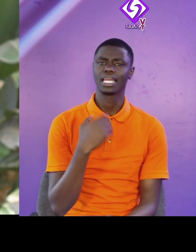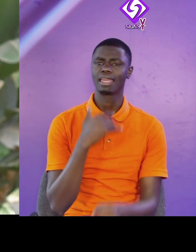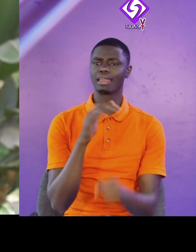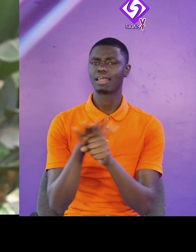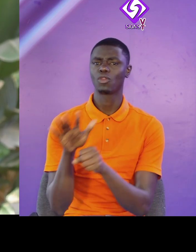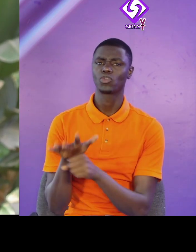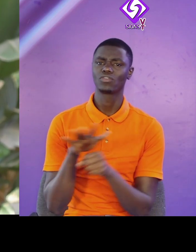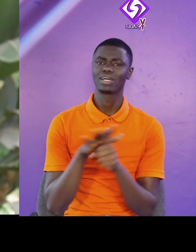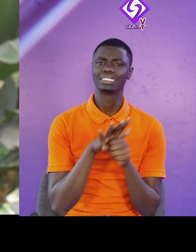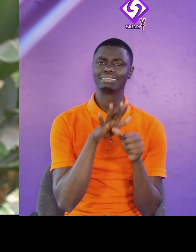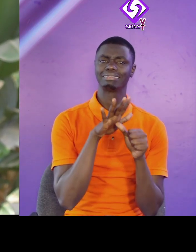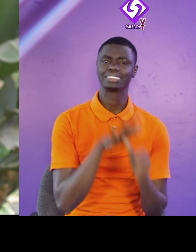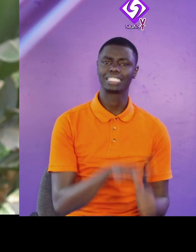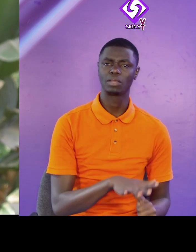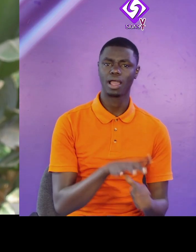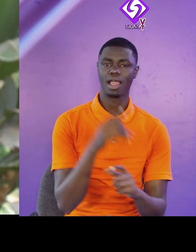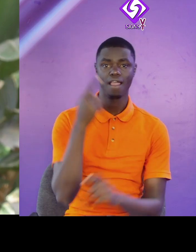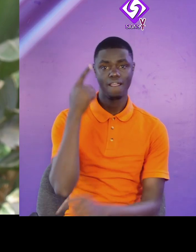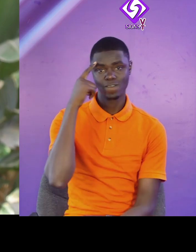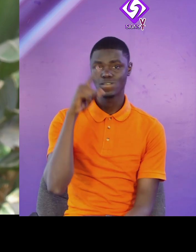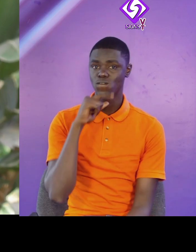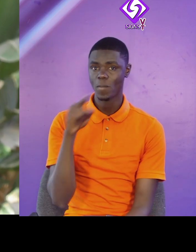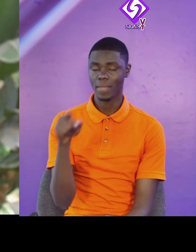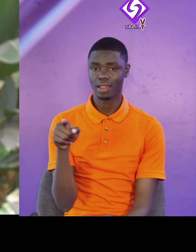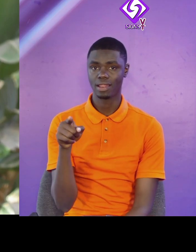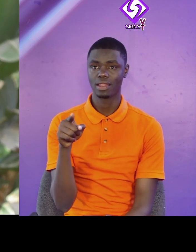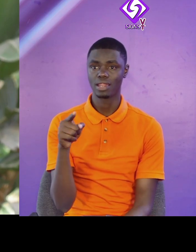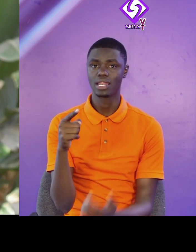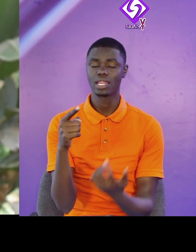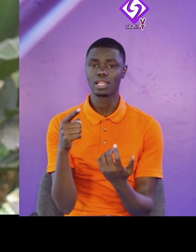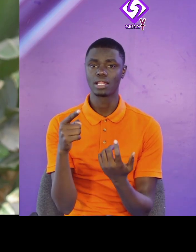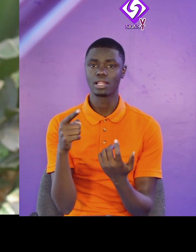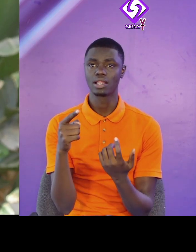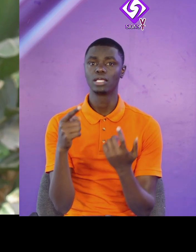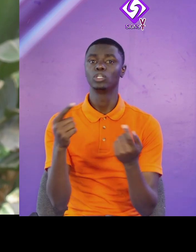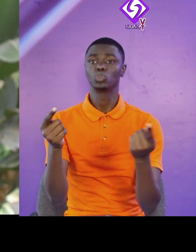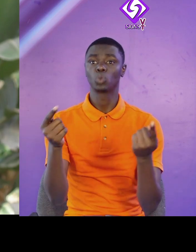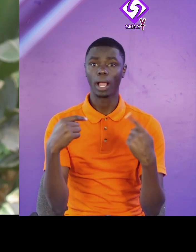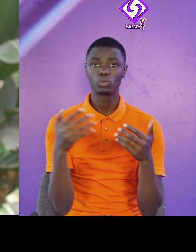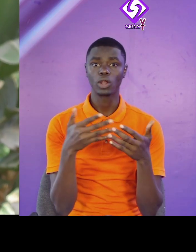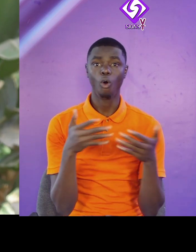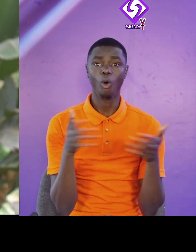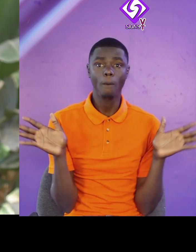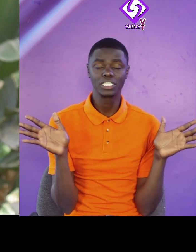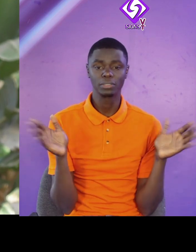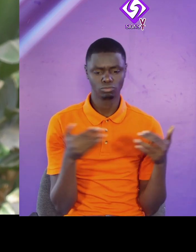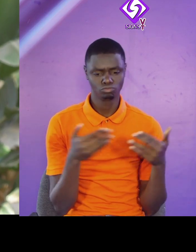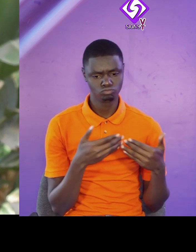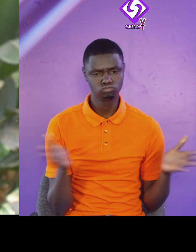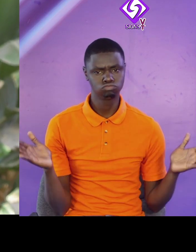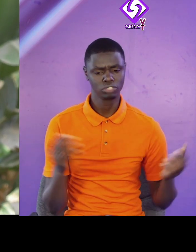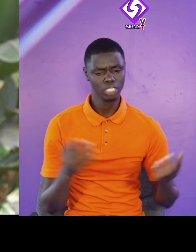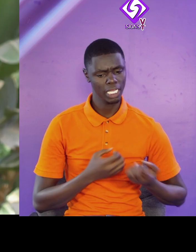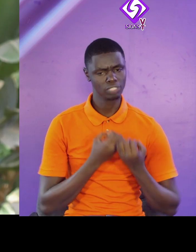stigma for men to come into open spaces and talk